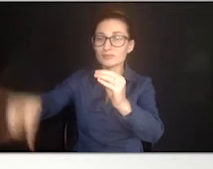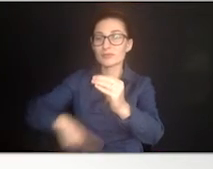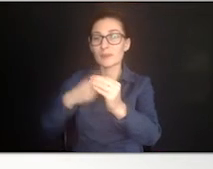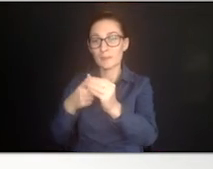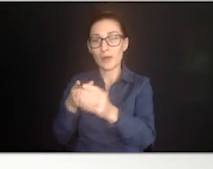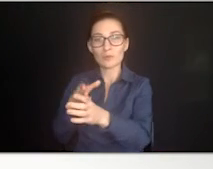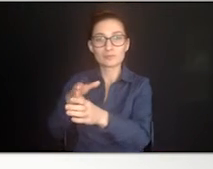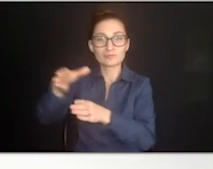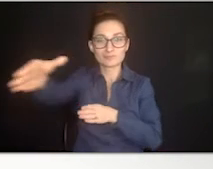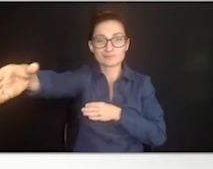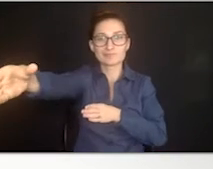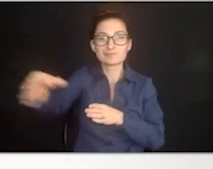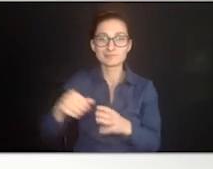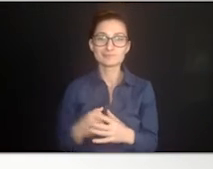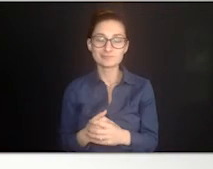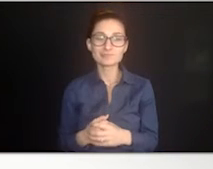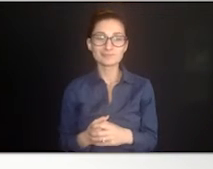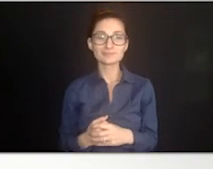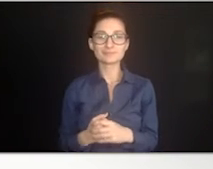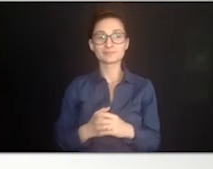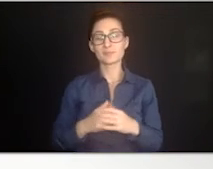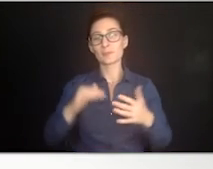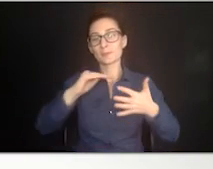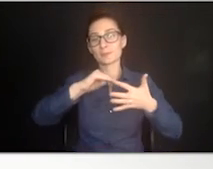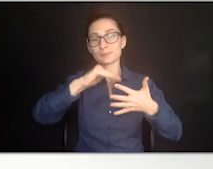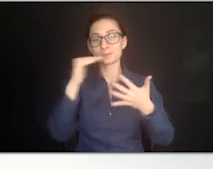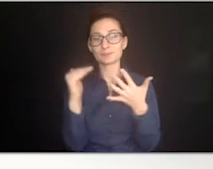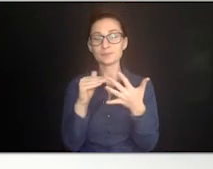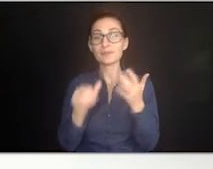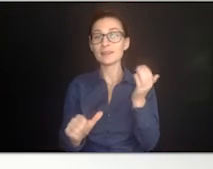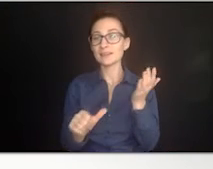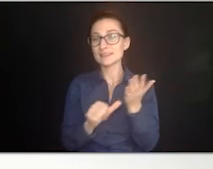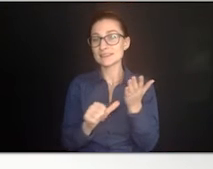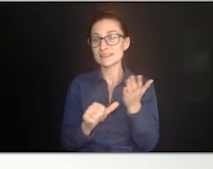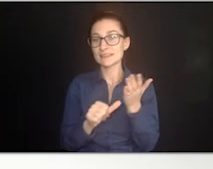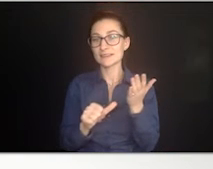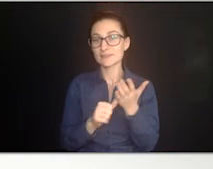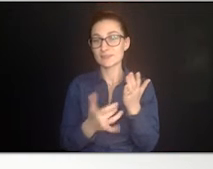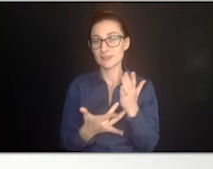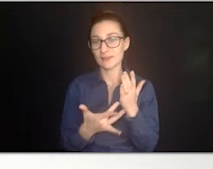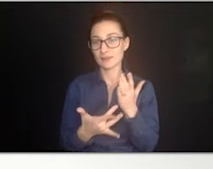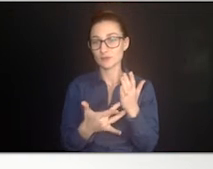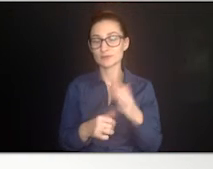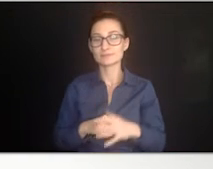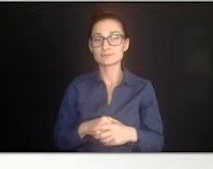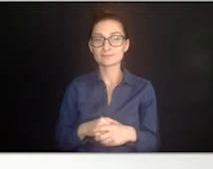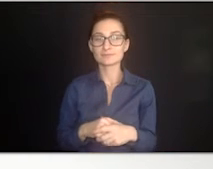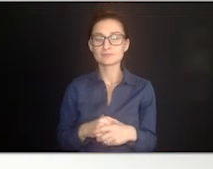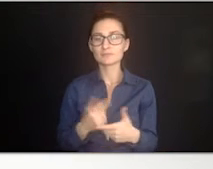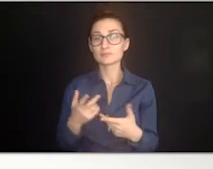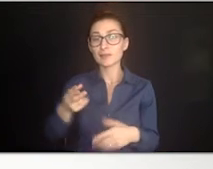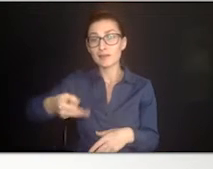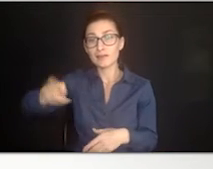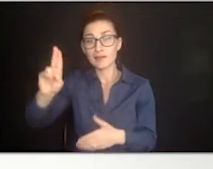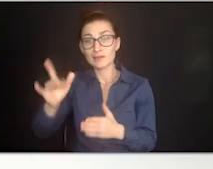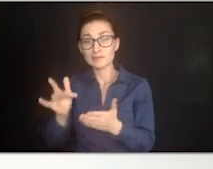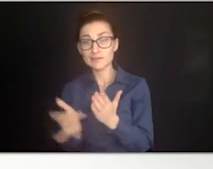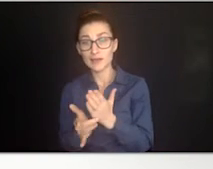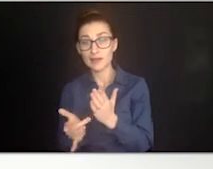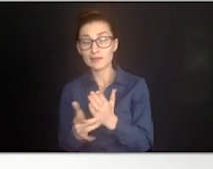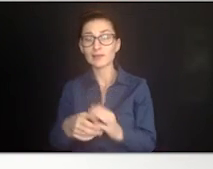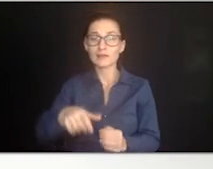within the field. The next area is assistive technology, and this is both high-tech and